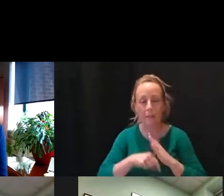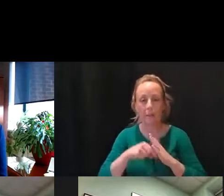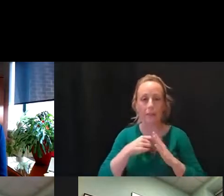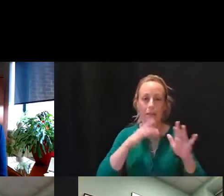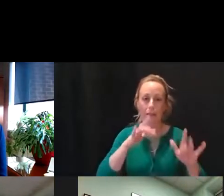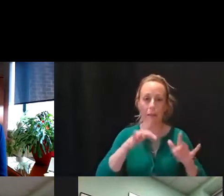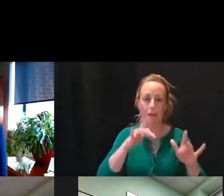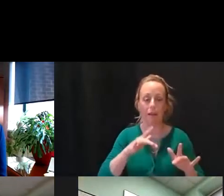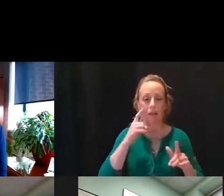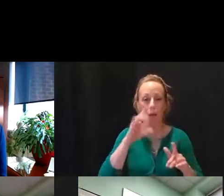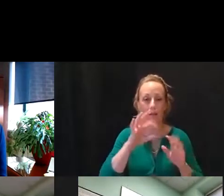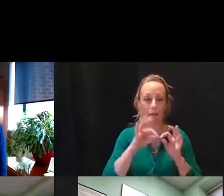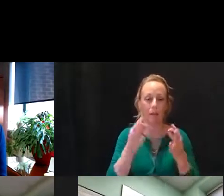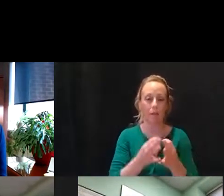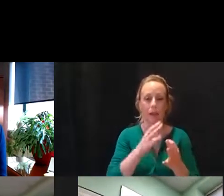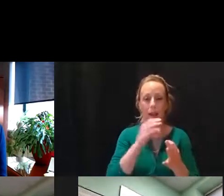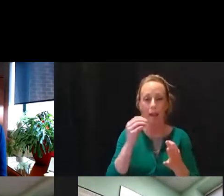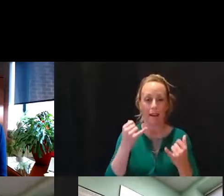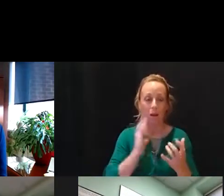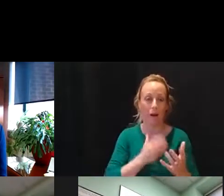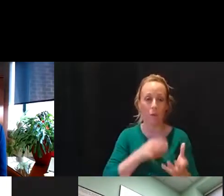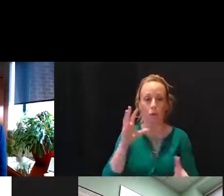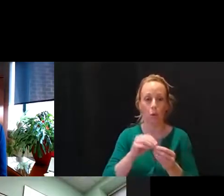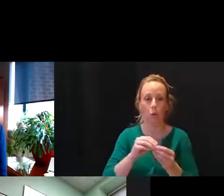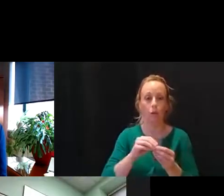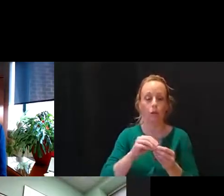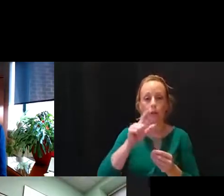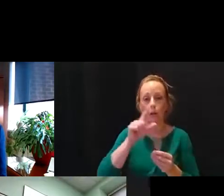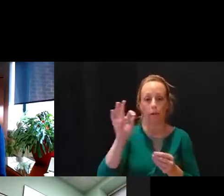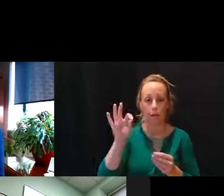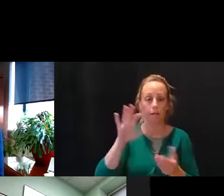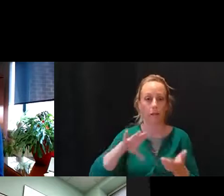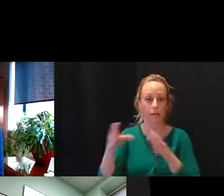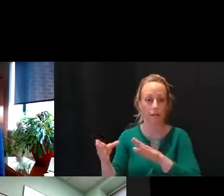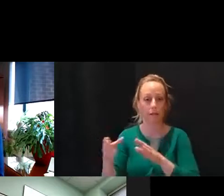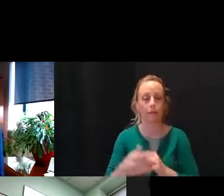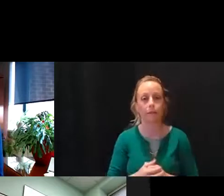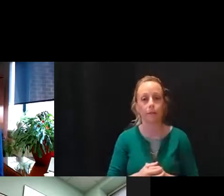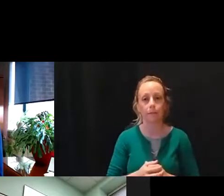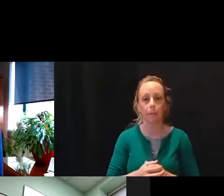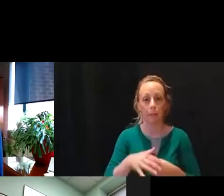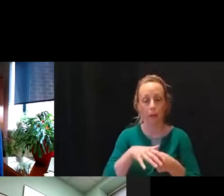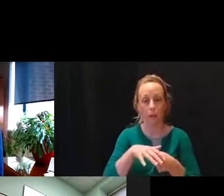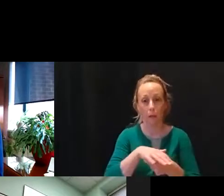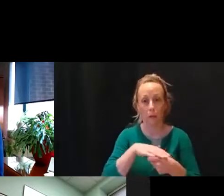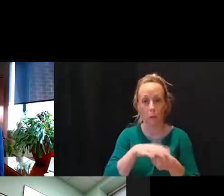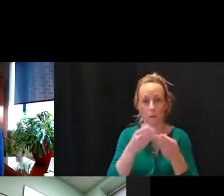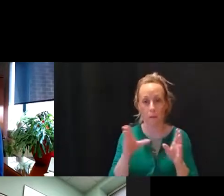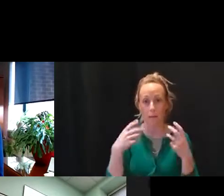moves Scott County's death total to 29. As the local public health agencies for our